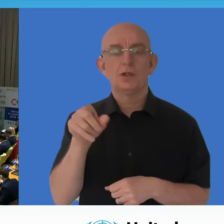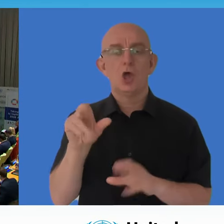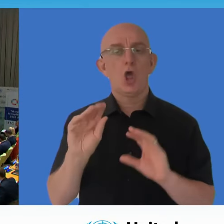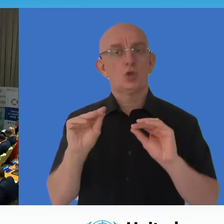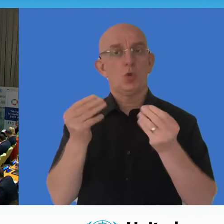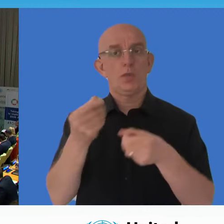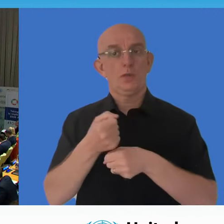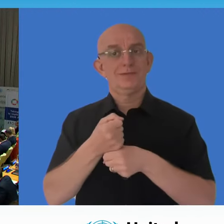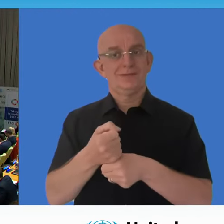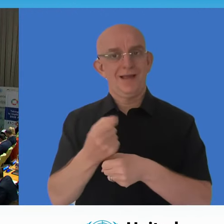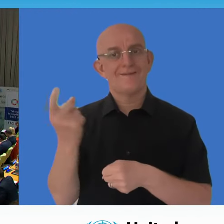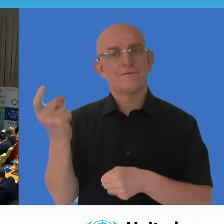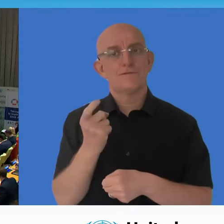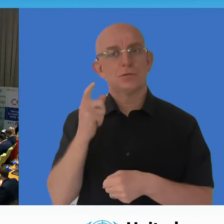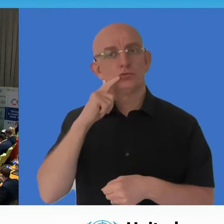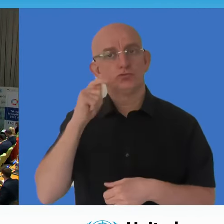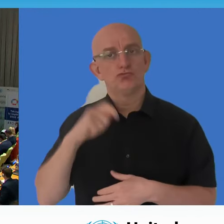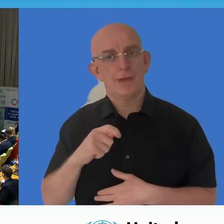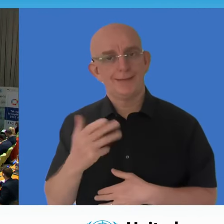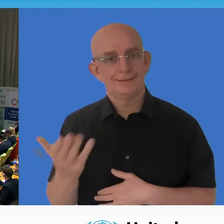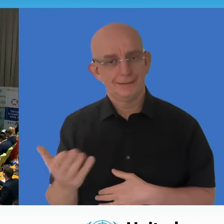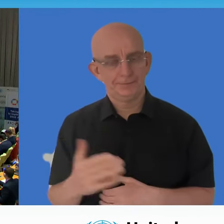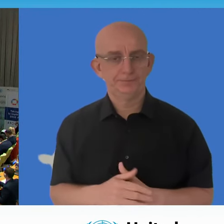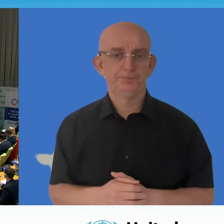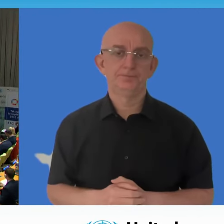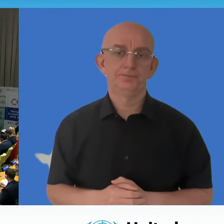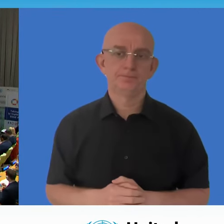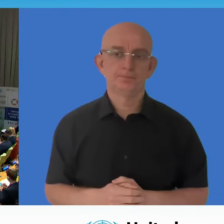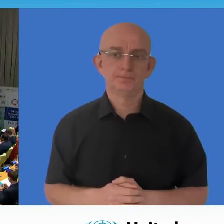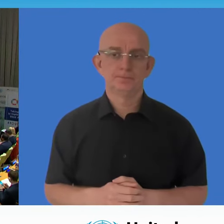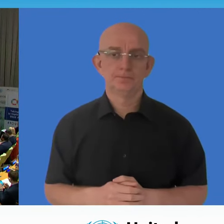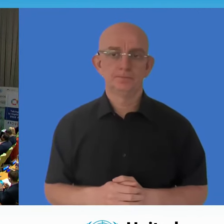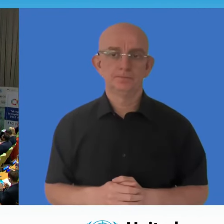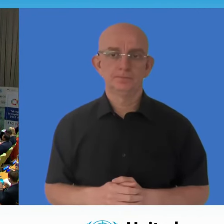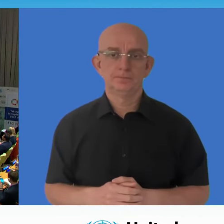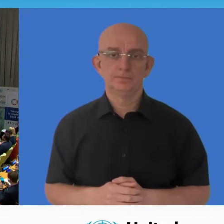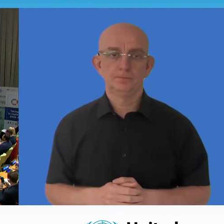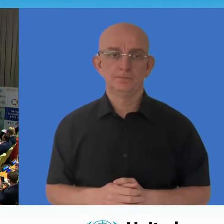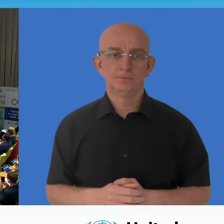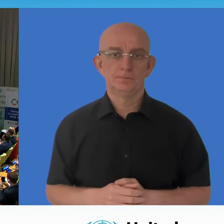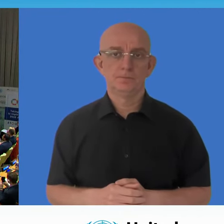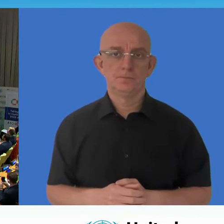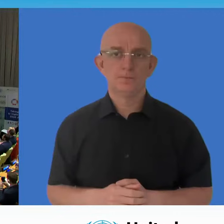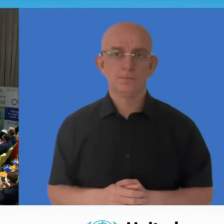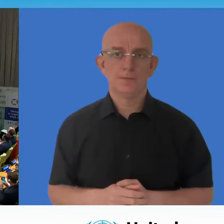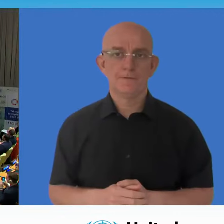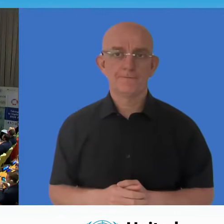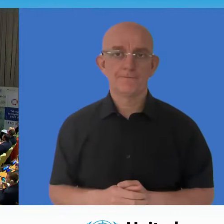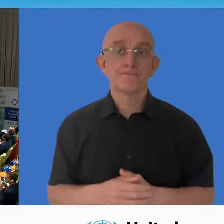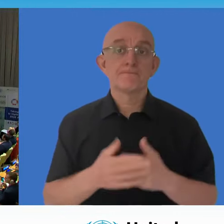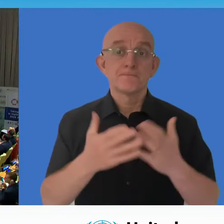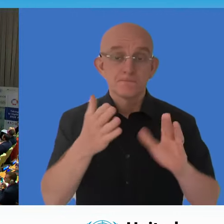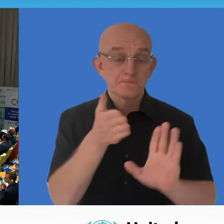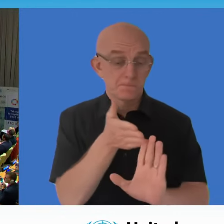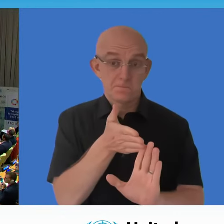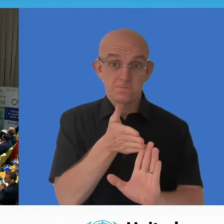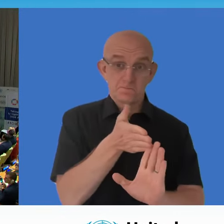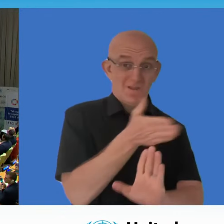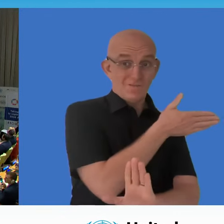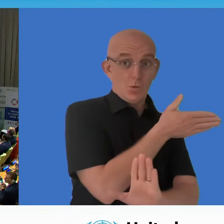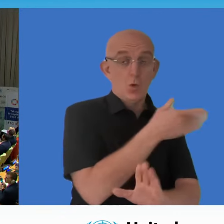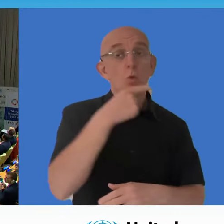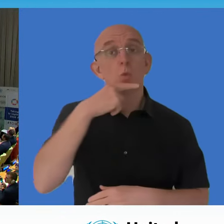The issue of poverty has been challenging for Ukraine even before the full-scale Russian invasion. It has only worsened during these